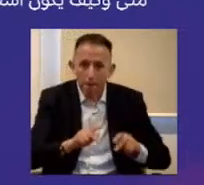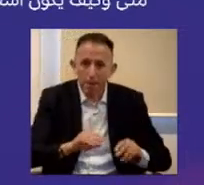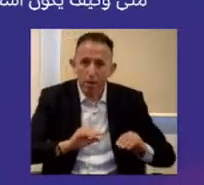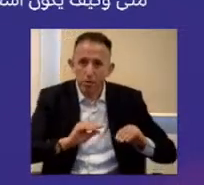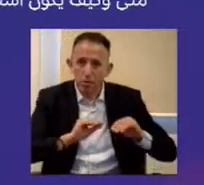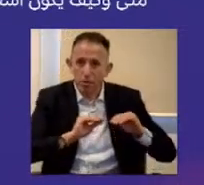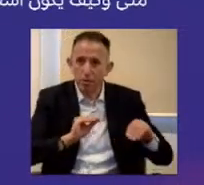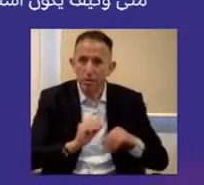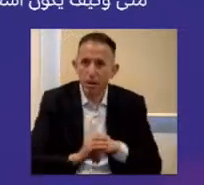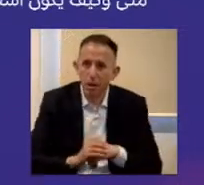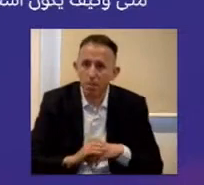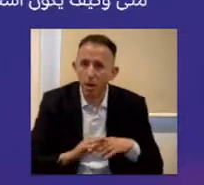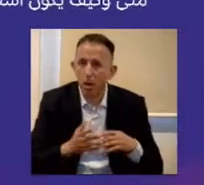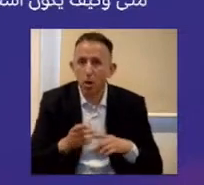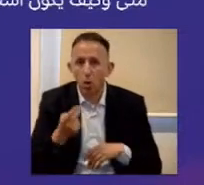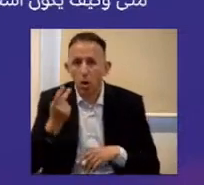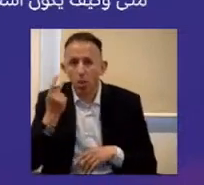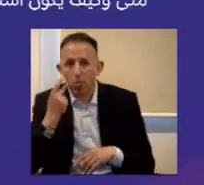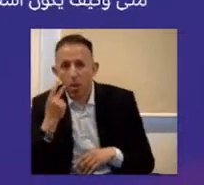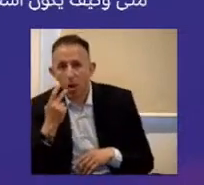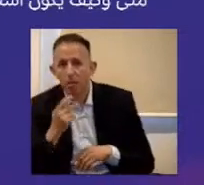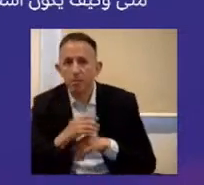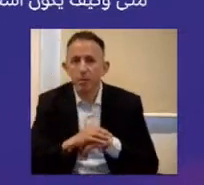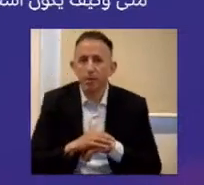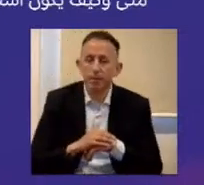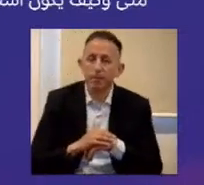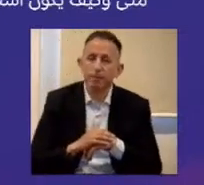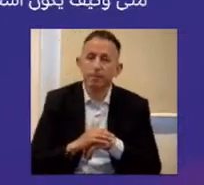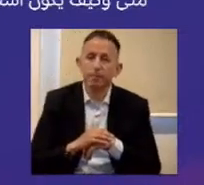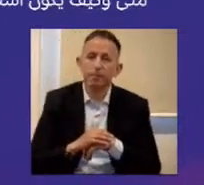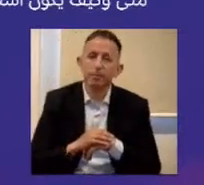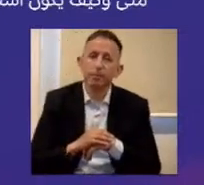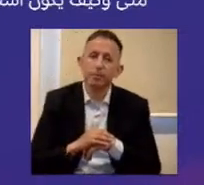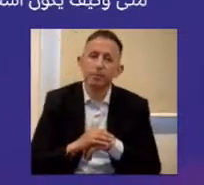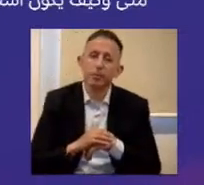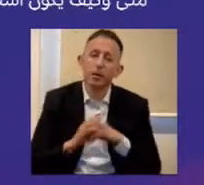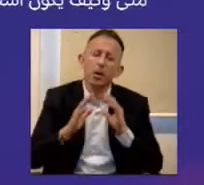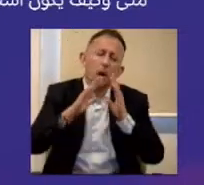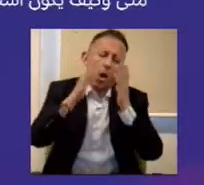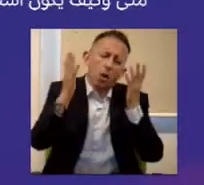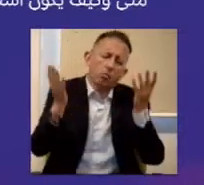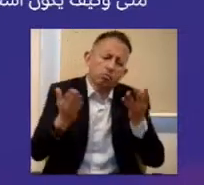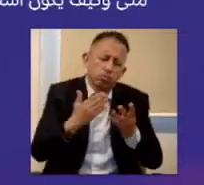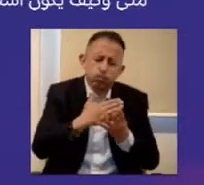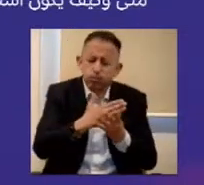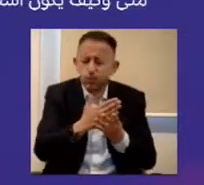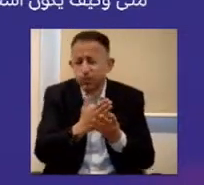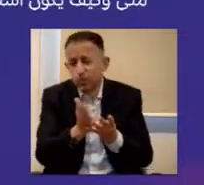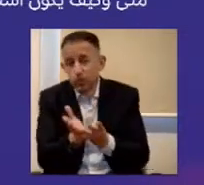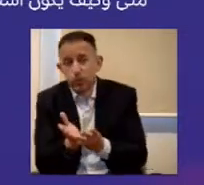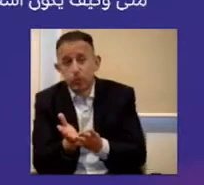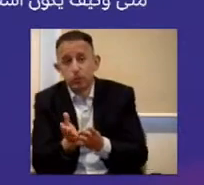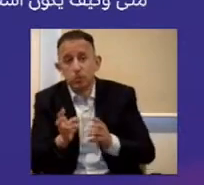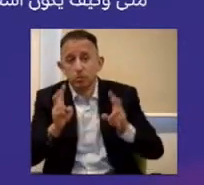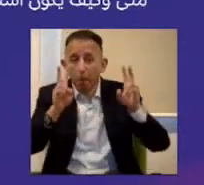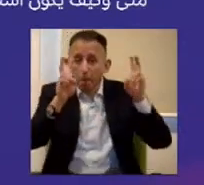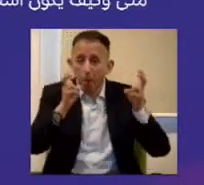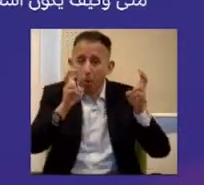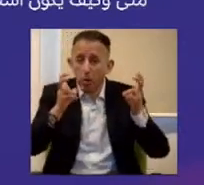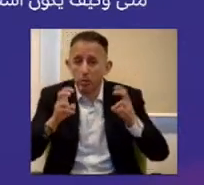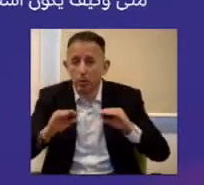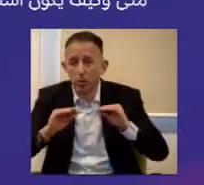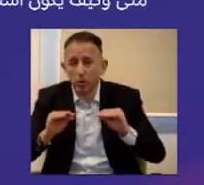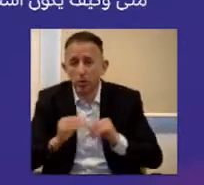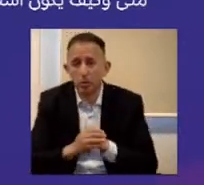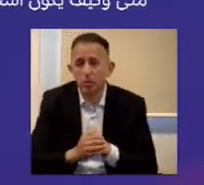to help parents about the domain, the pedagogy, and the students. Lifelong monitor and virtual peer and digital twin for